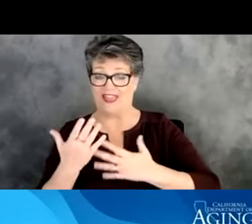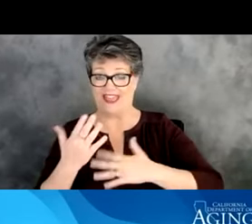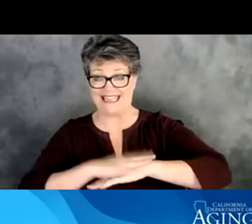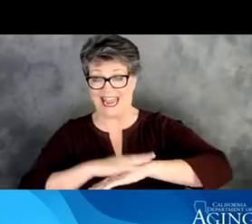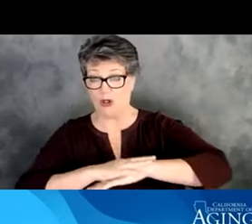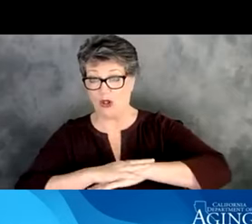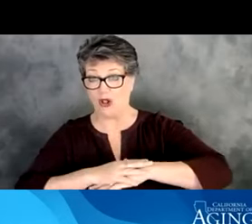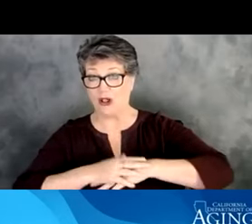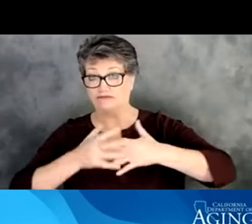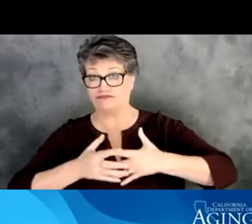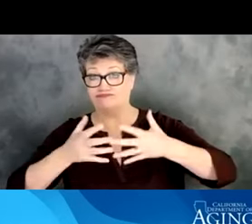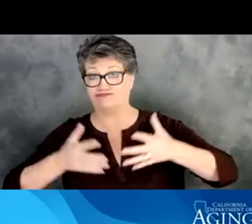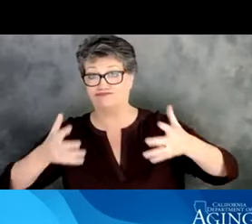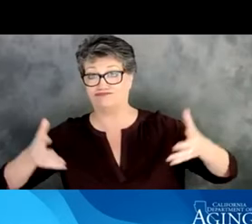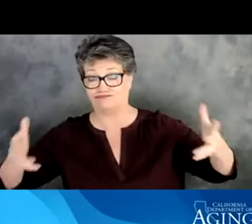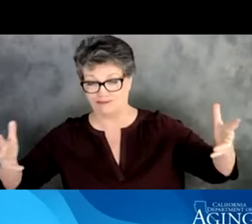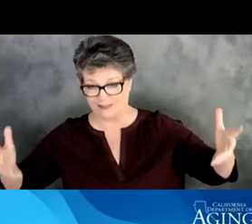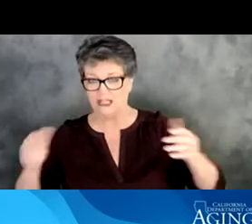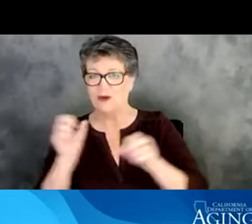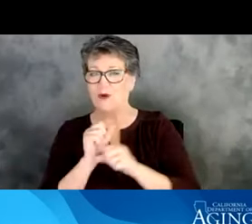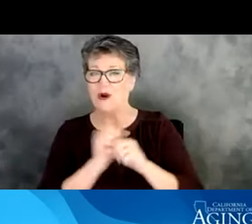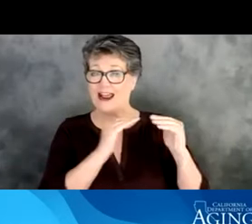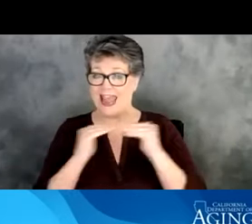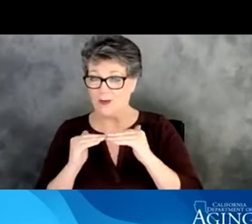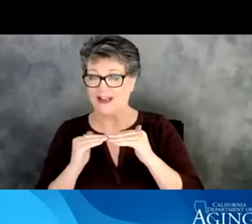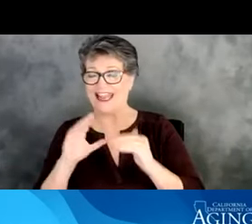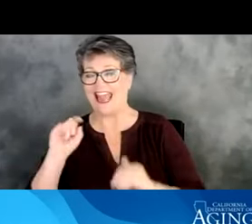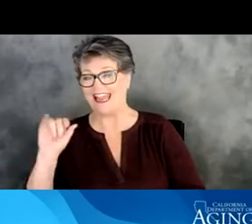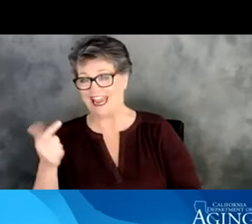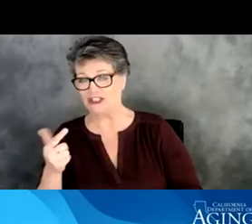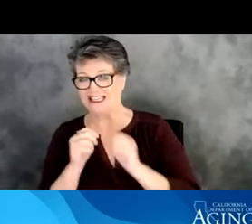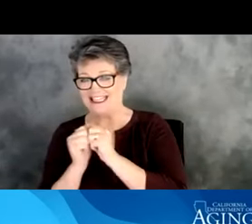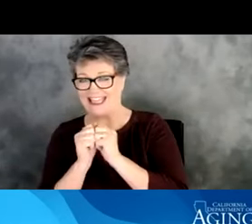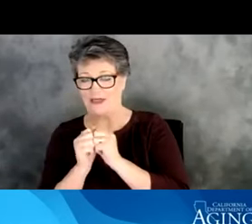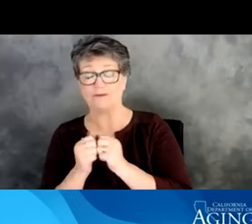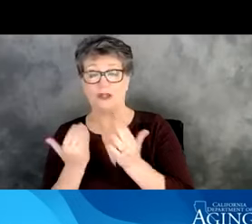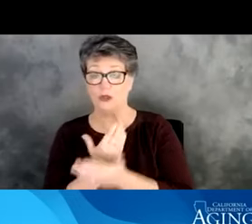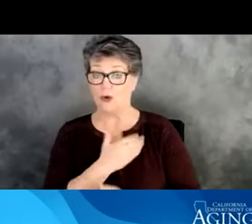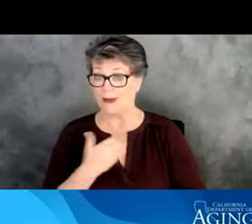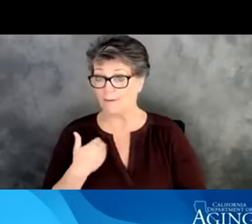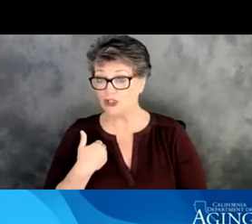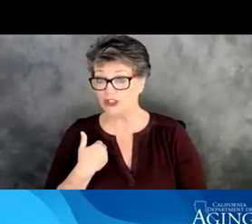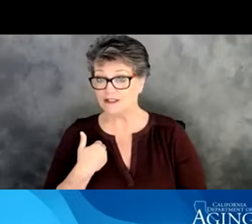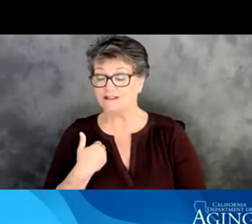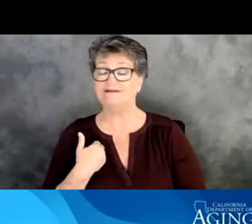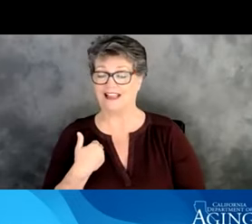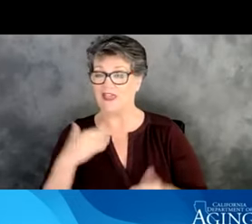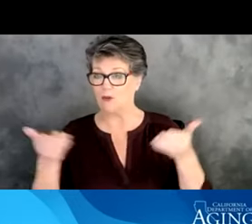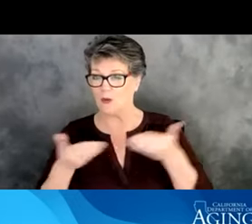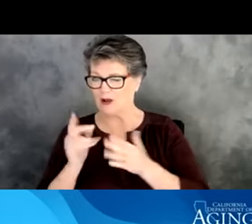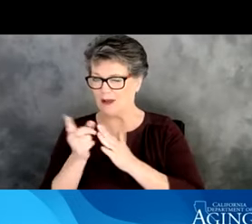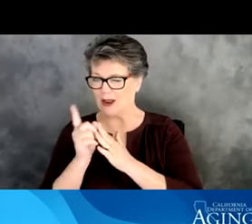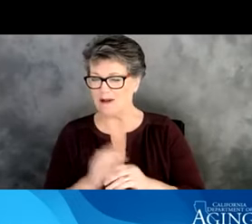grow as we work on equity and aging together. We have new members of the committee, which we're going to welcome in a